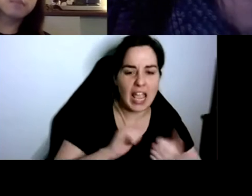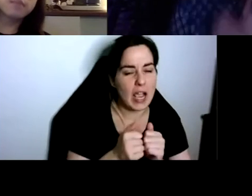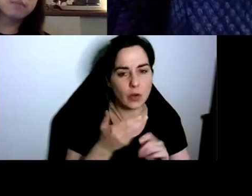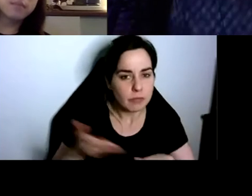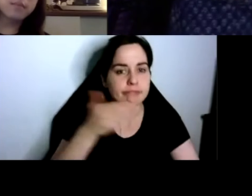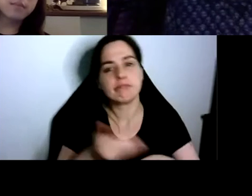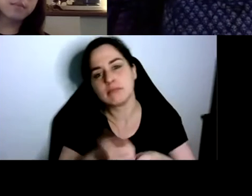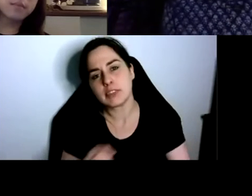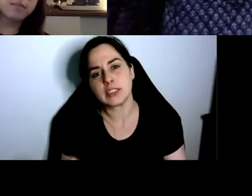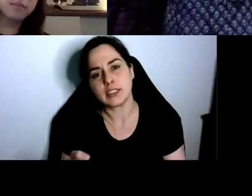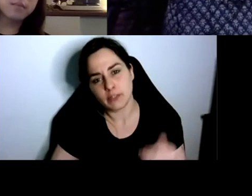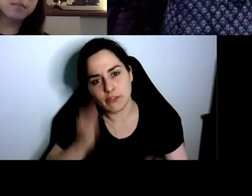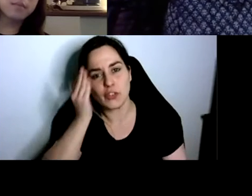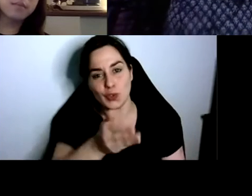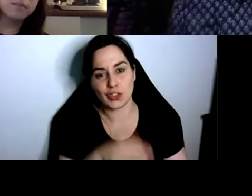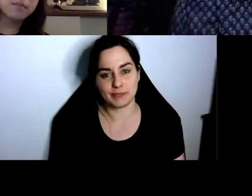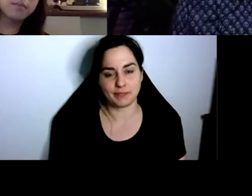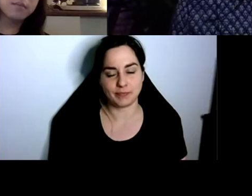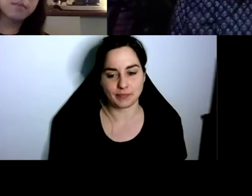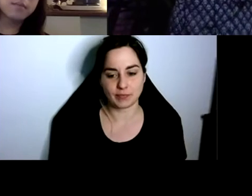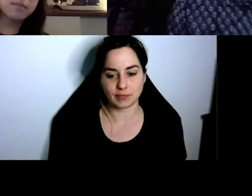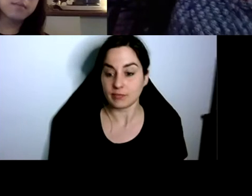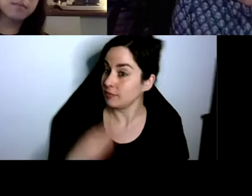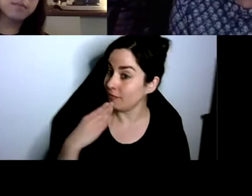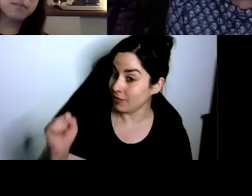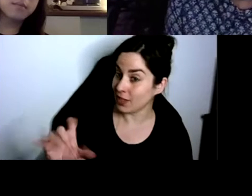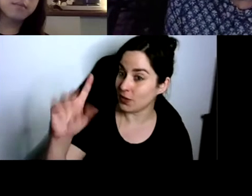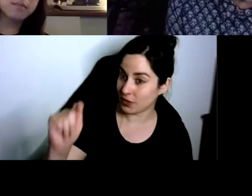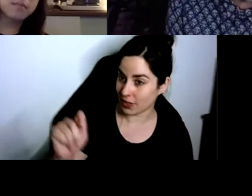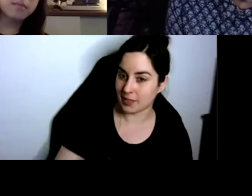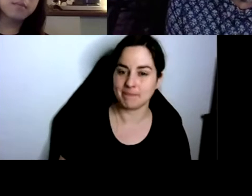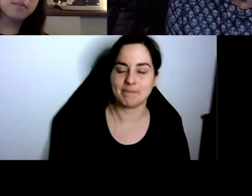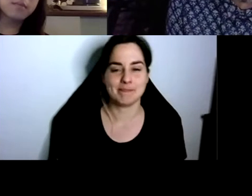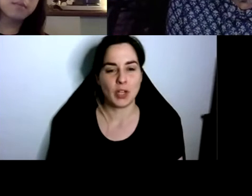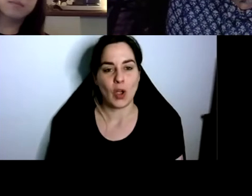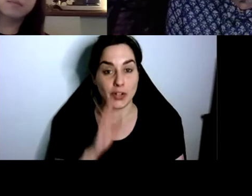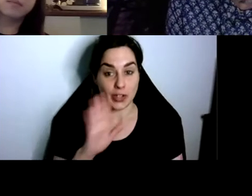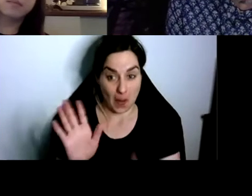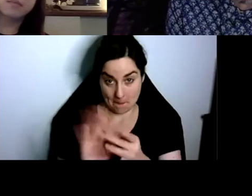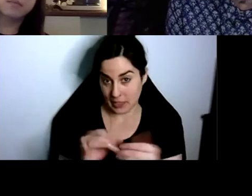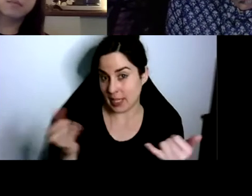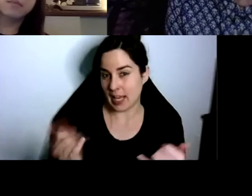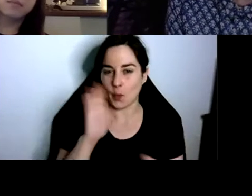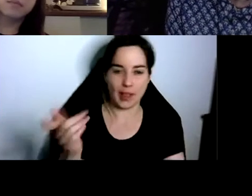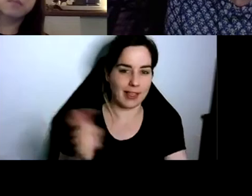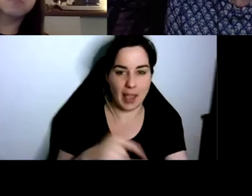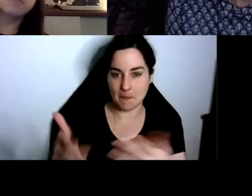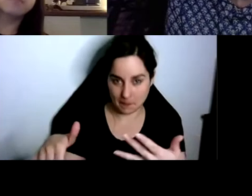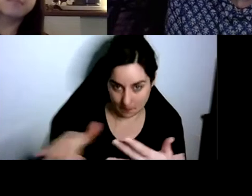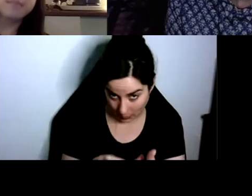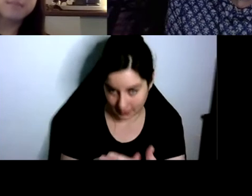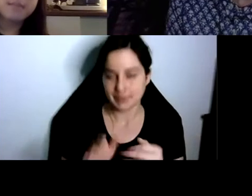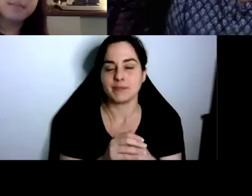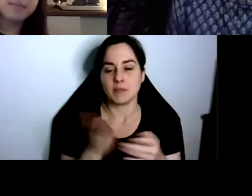Thank you, Scott. I just got a message that perhaps it is time for a break. But before